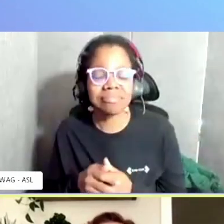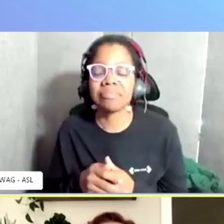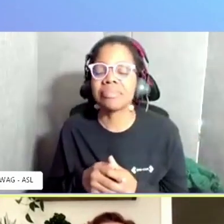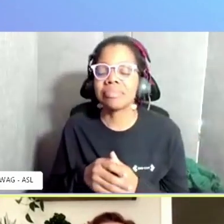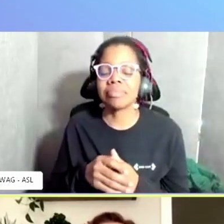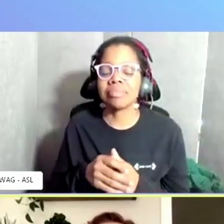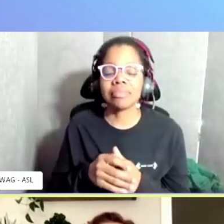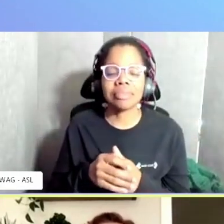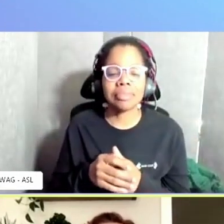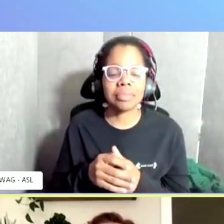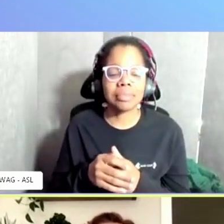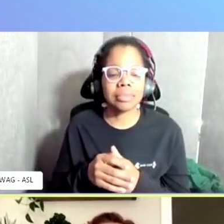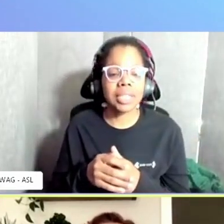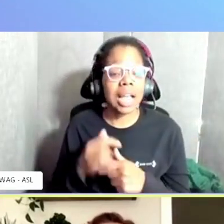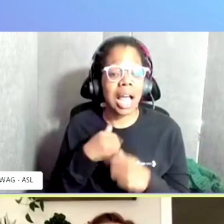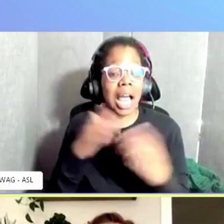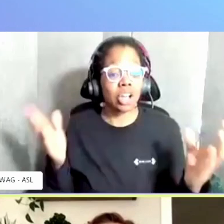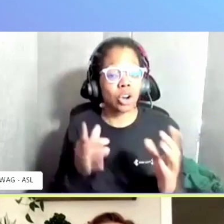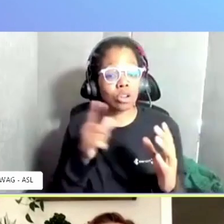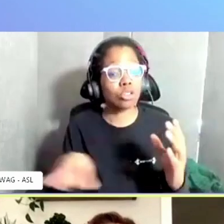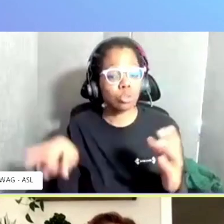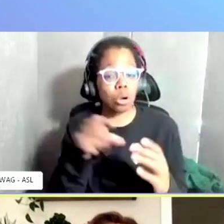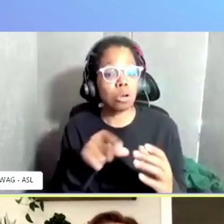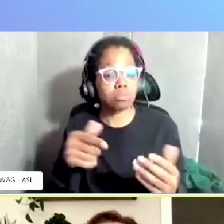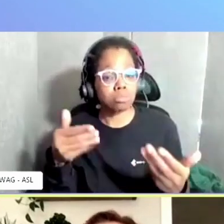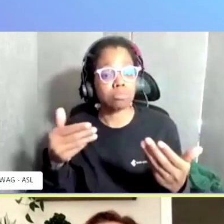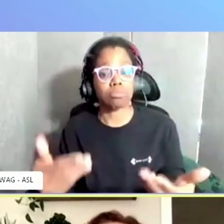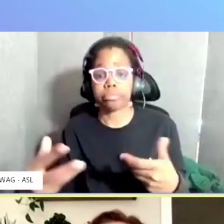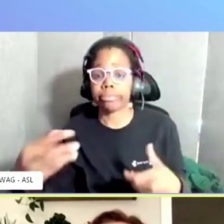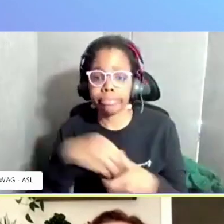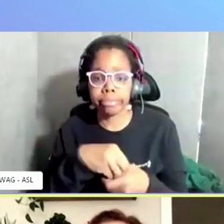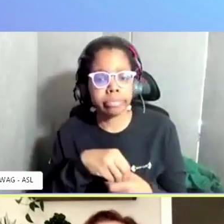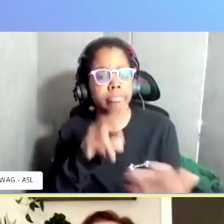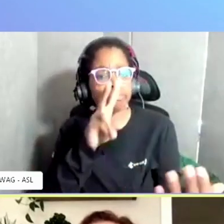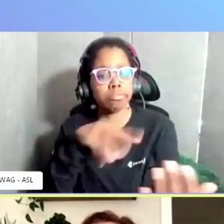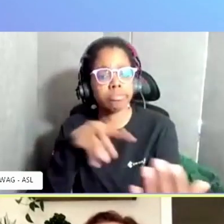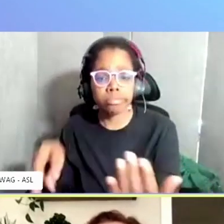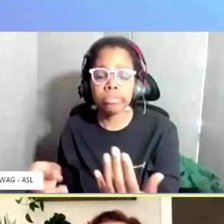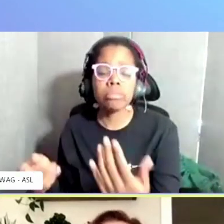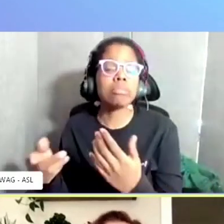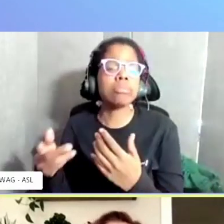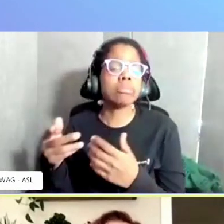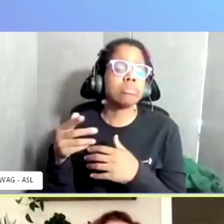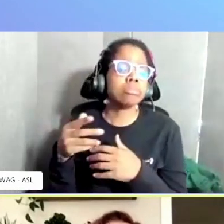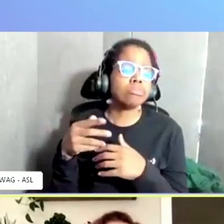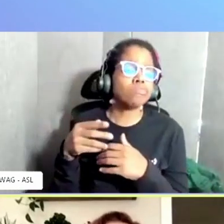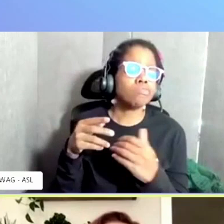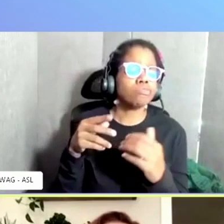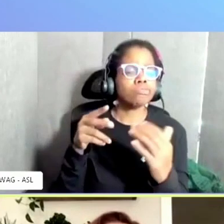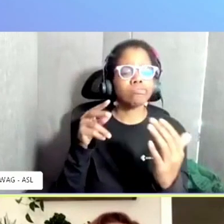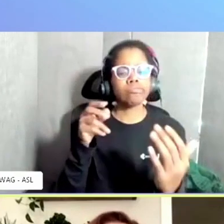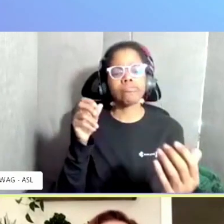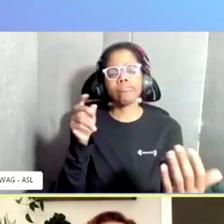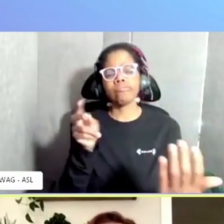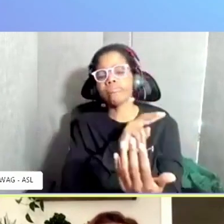So I do encourage you all to jump into it, take a look at it, get a feel for it, and provide